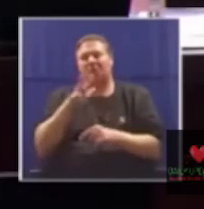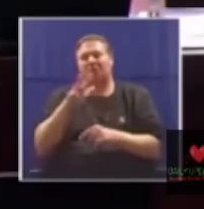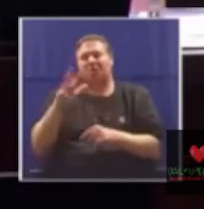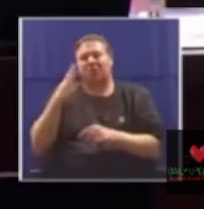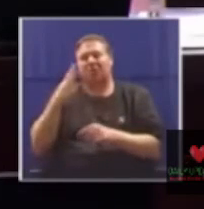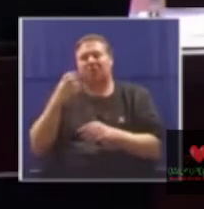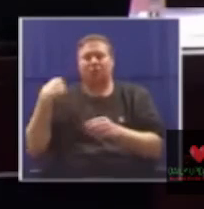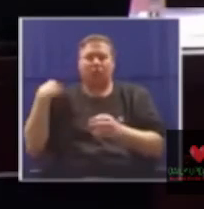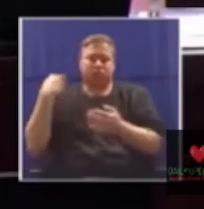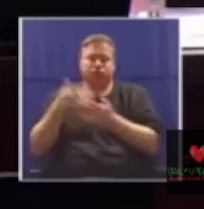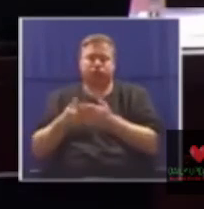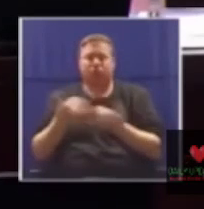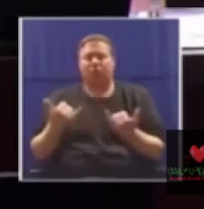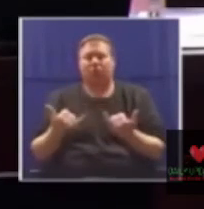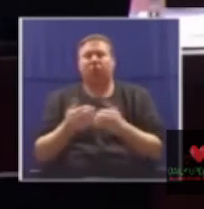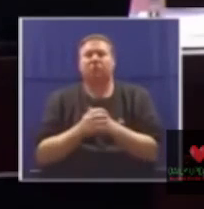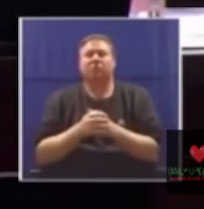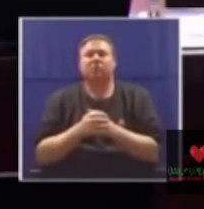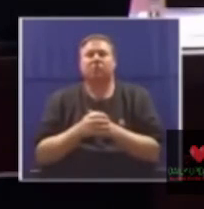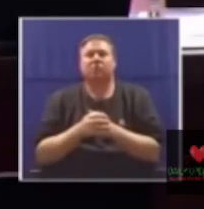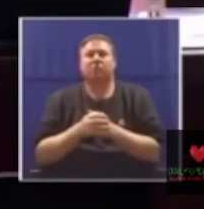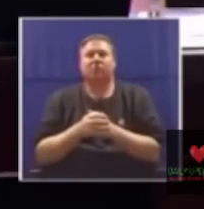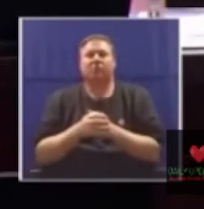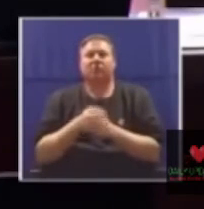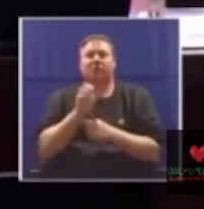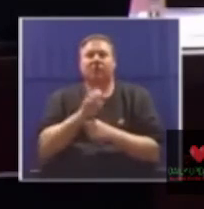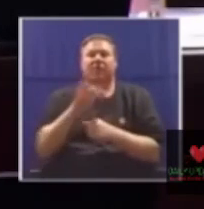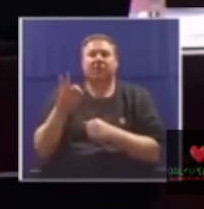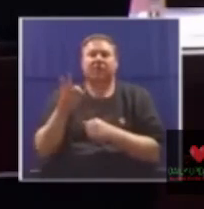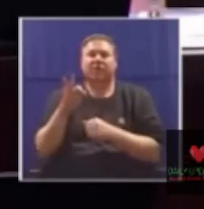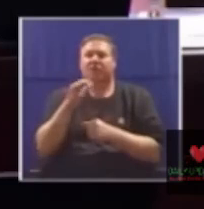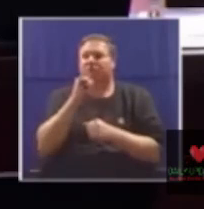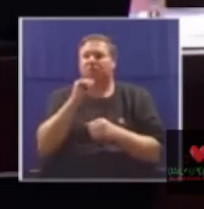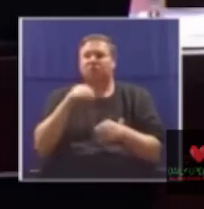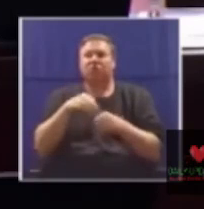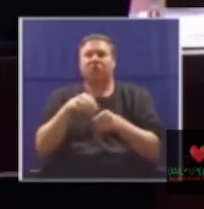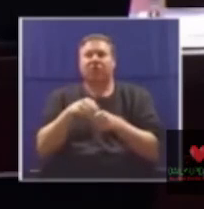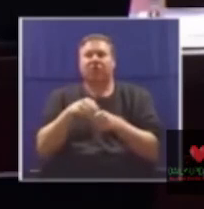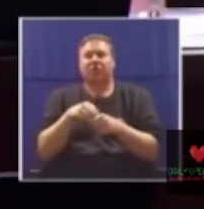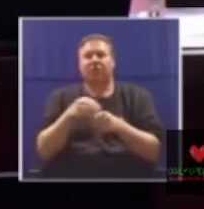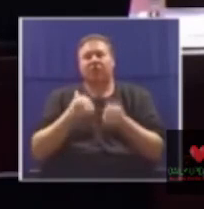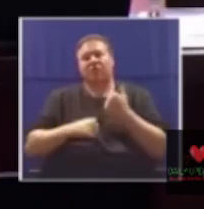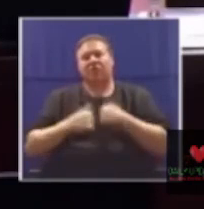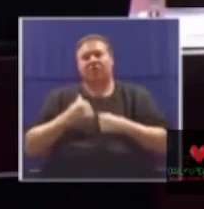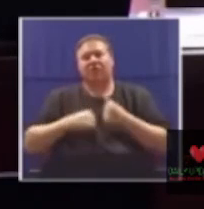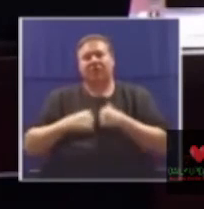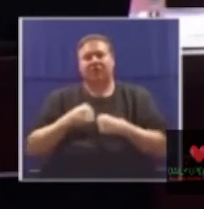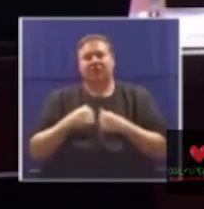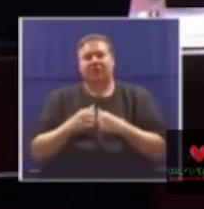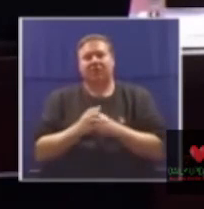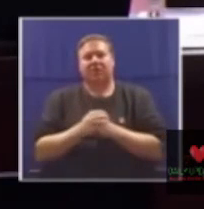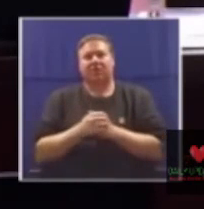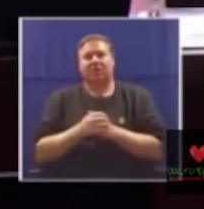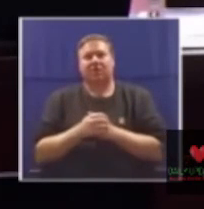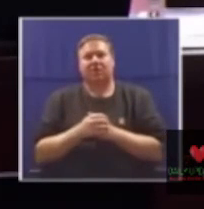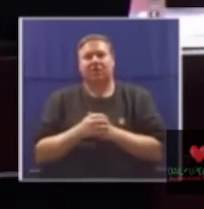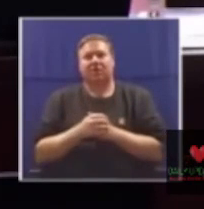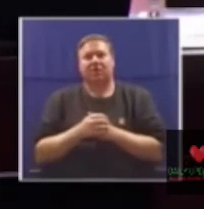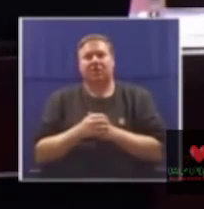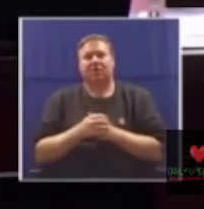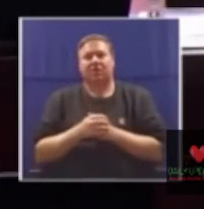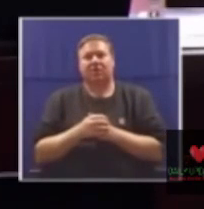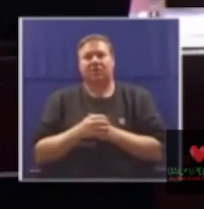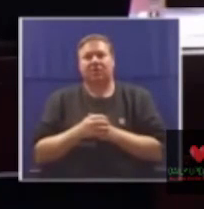1994. Now, we have, as the EFF, not been participating in an activity where the sole director